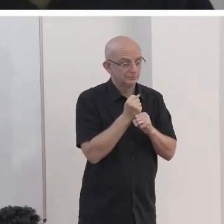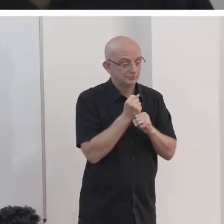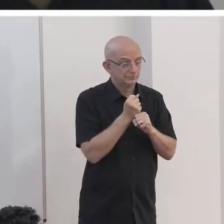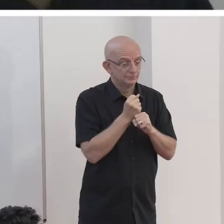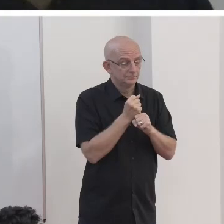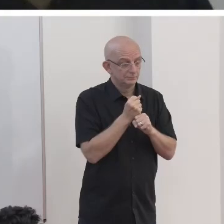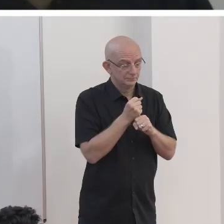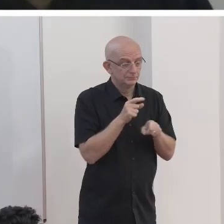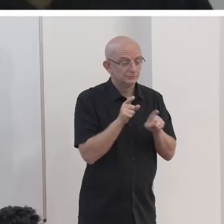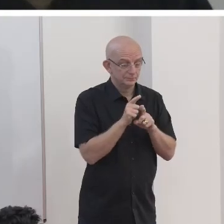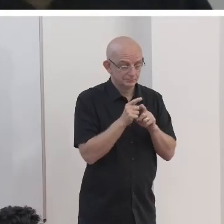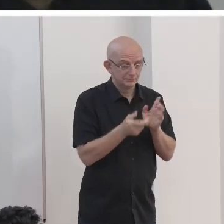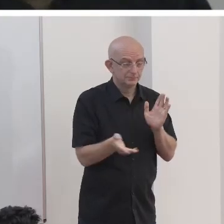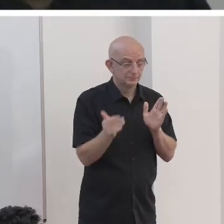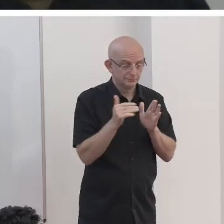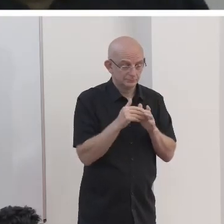Hold for a while